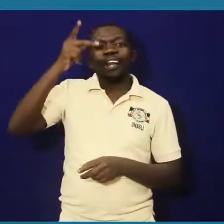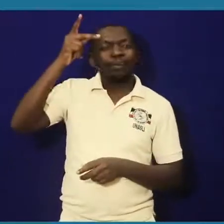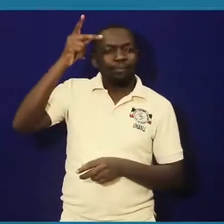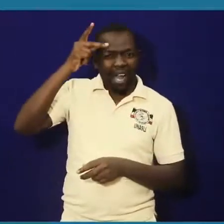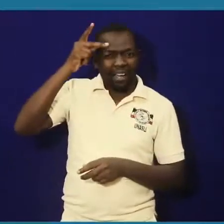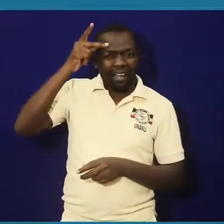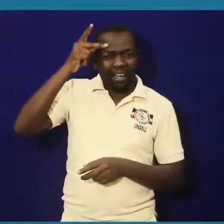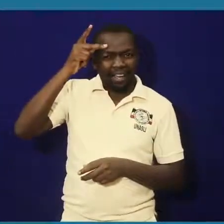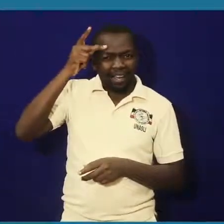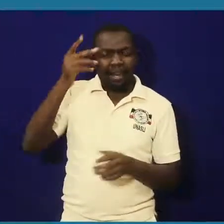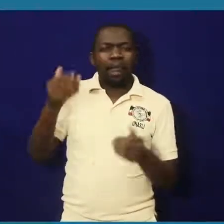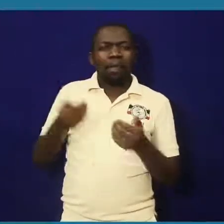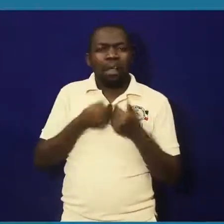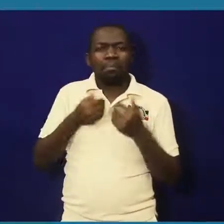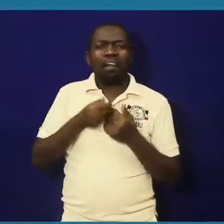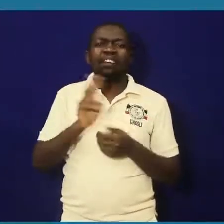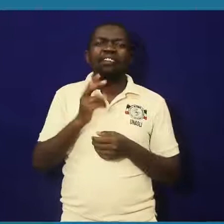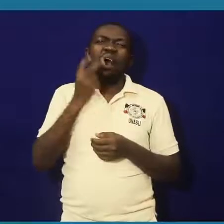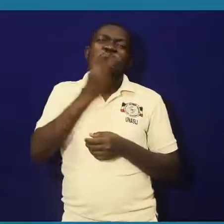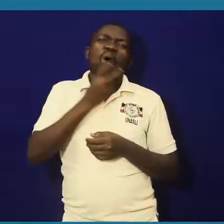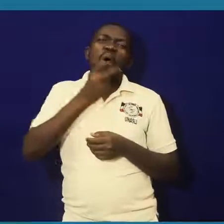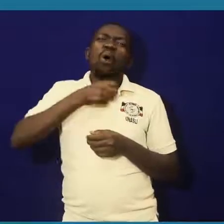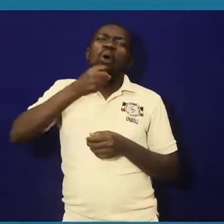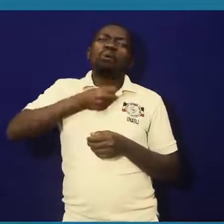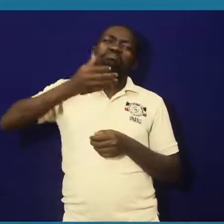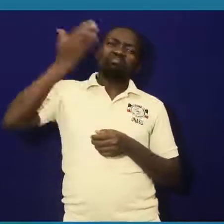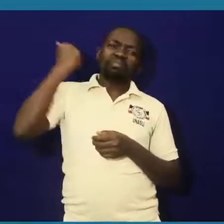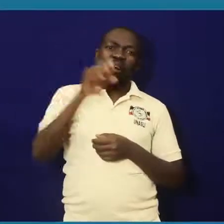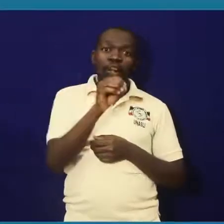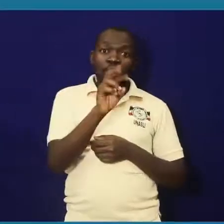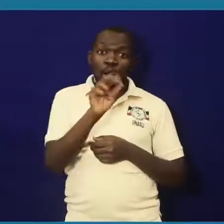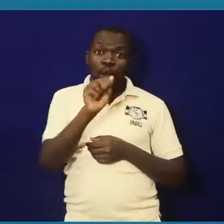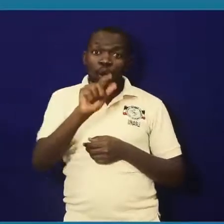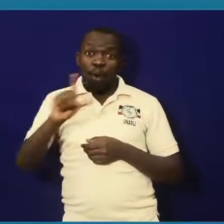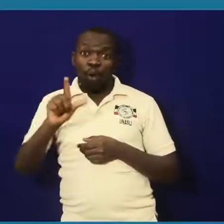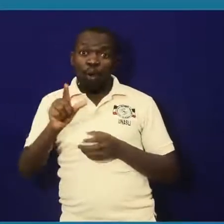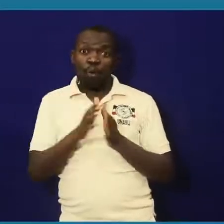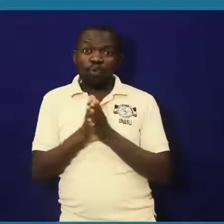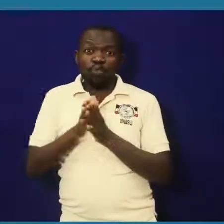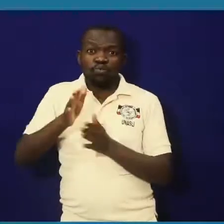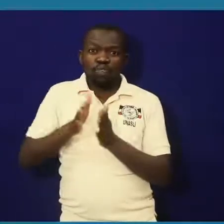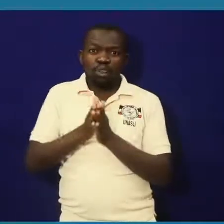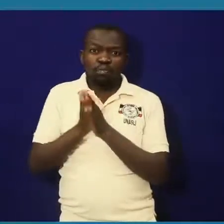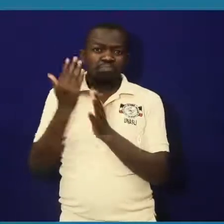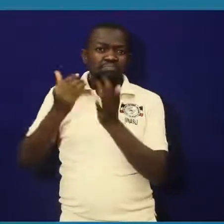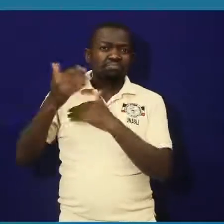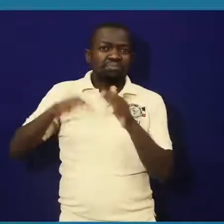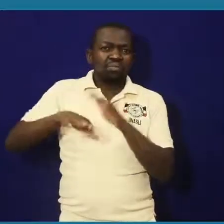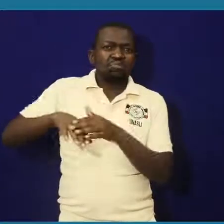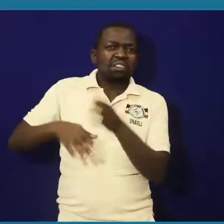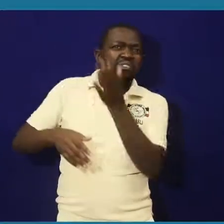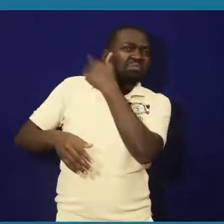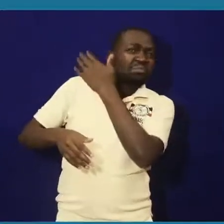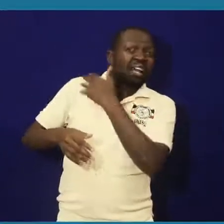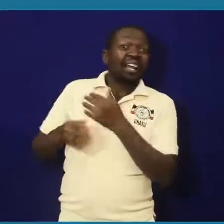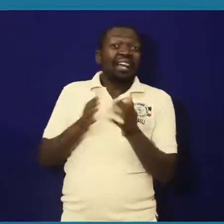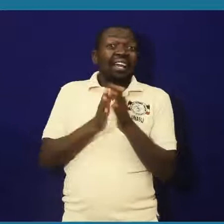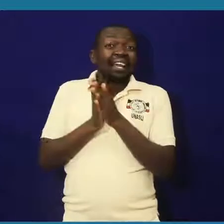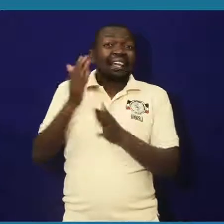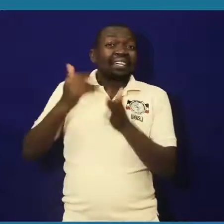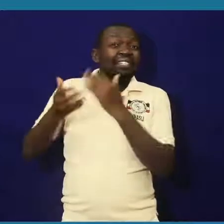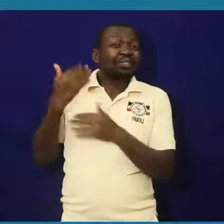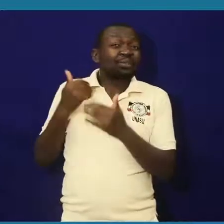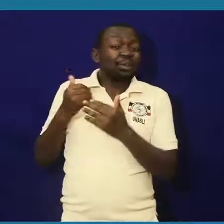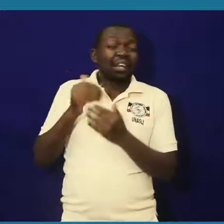which we call oral traditions. When we get information from a person telling us by history by mouth, we call it